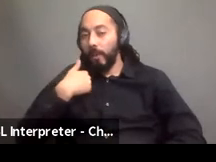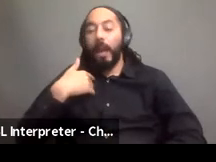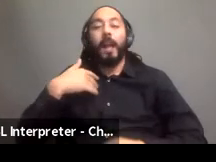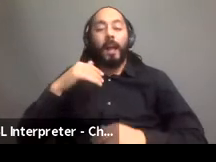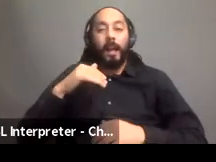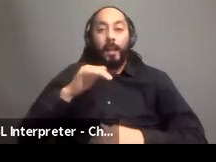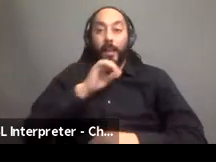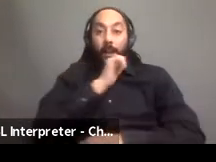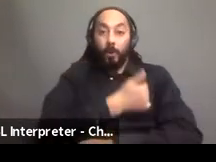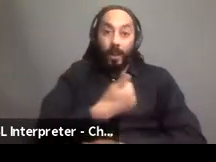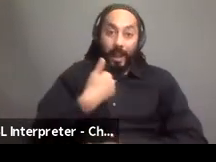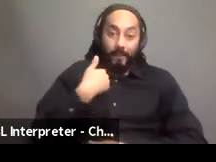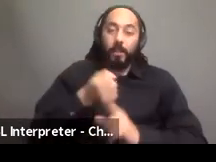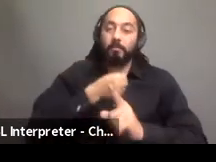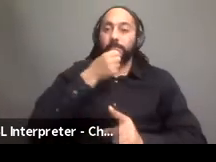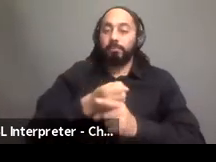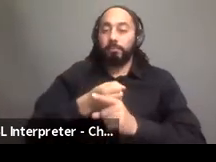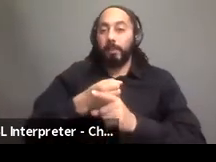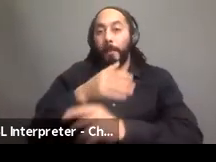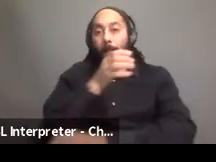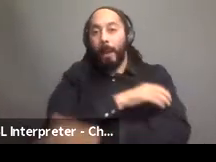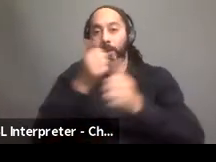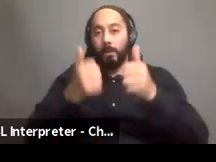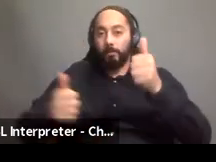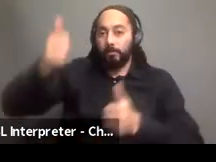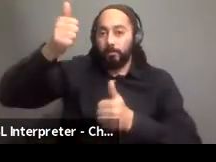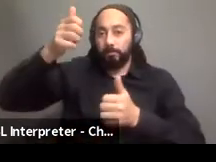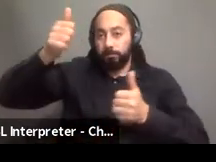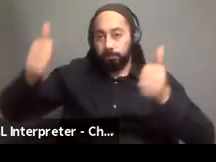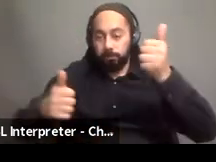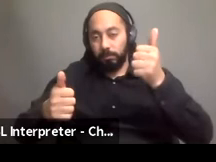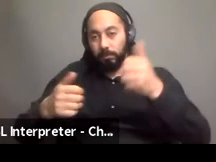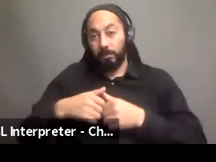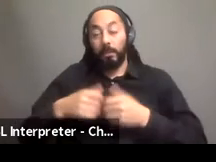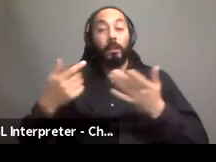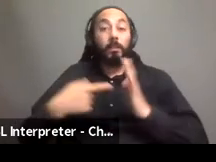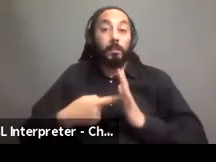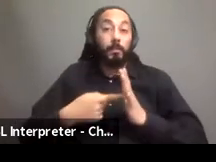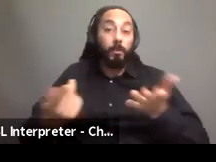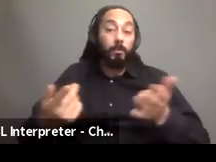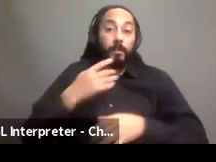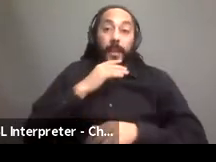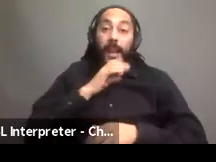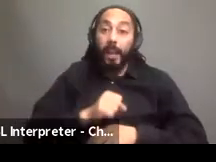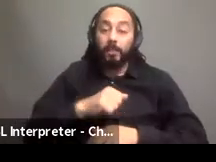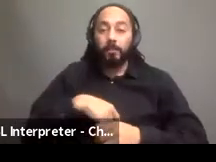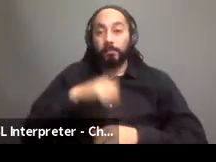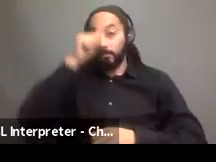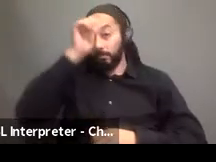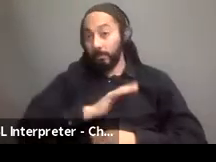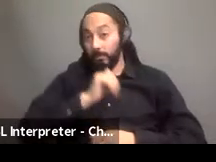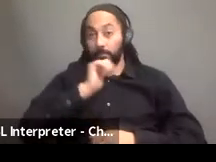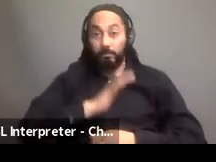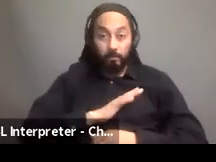impact the power dynamic between people. So for example, we have like age, sex,